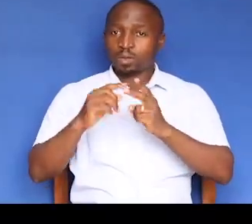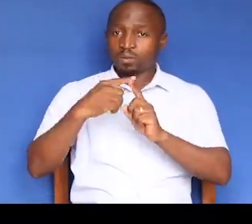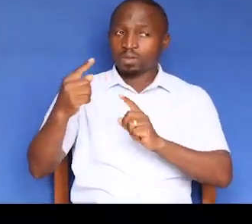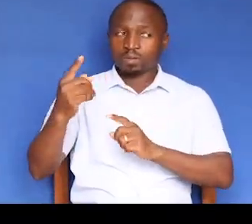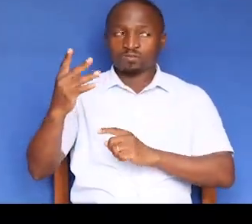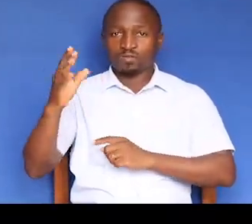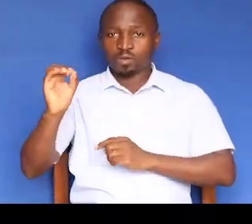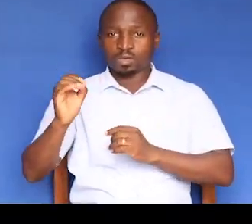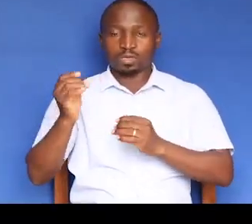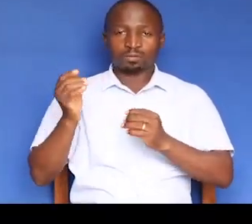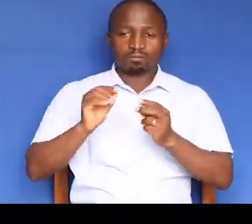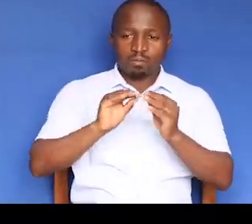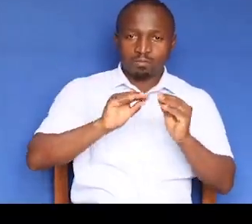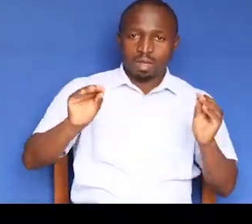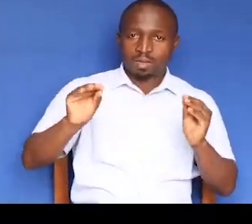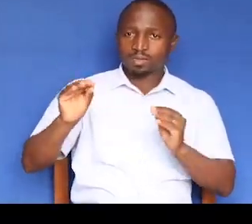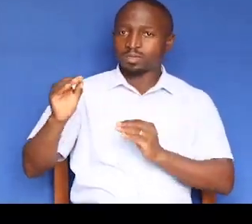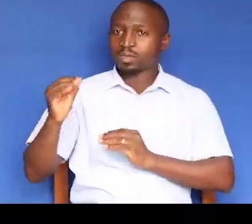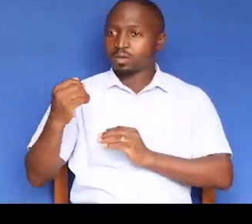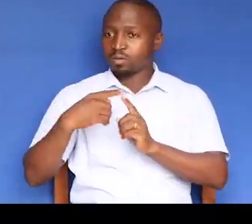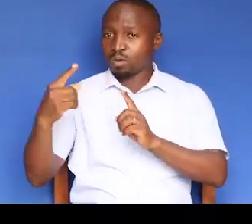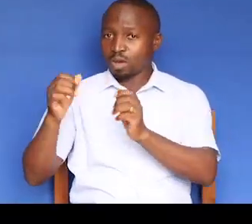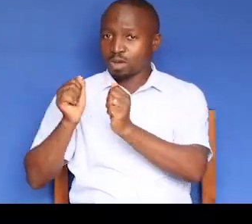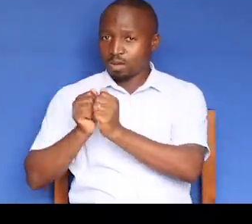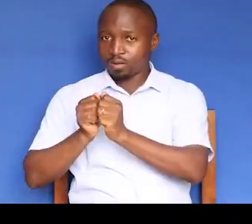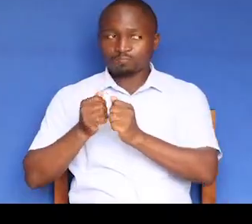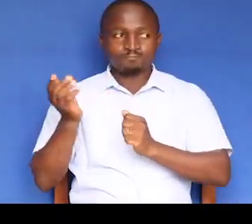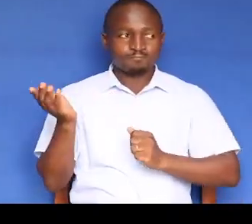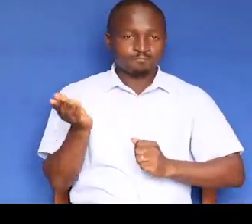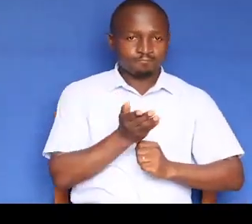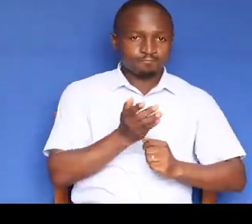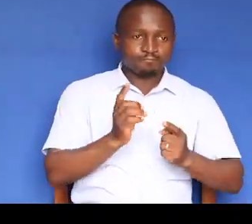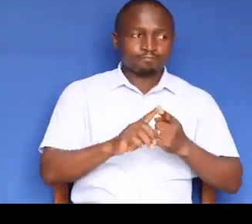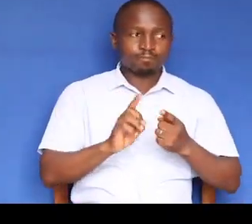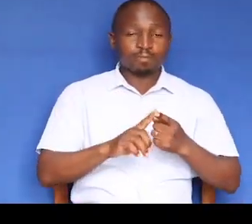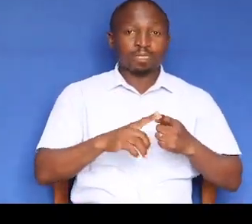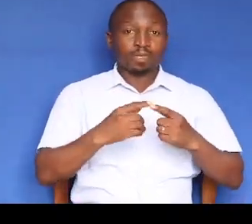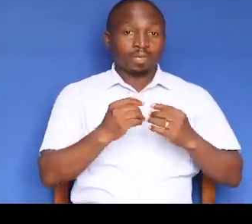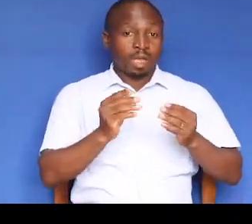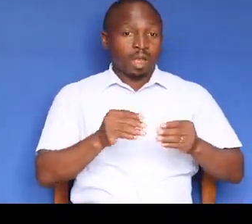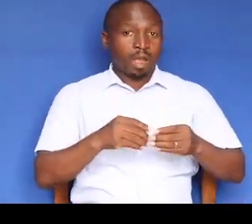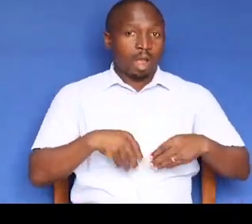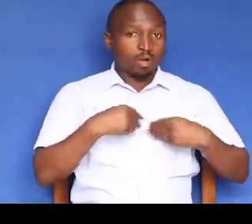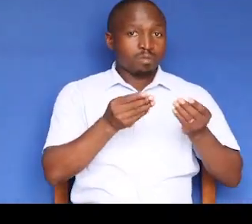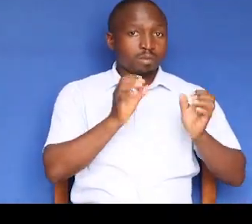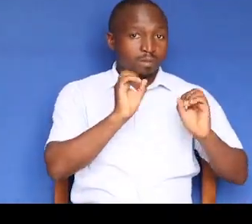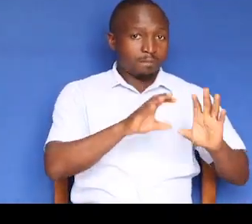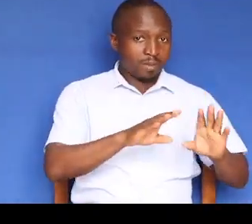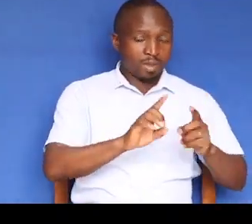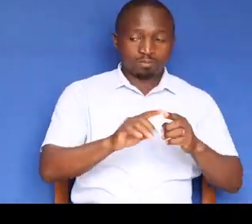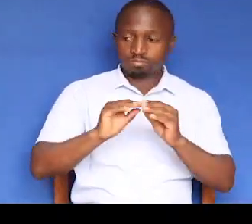140 minus 110 over, change in output is 1 now minus old output, which was